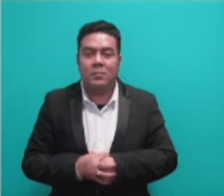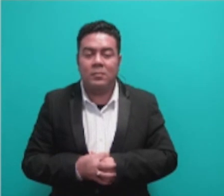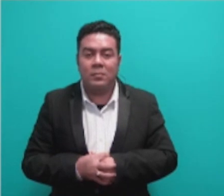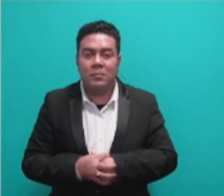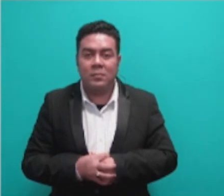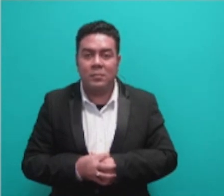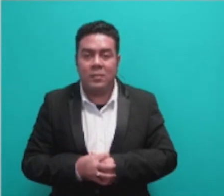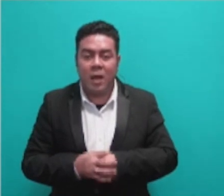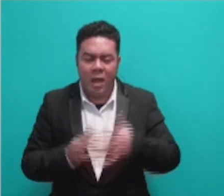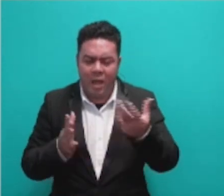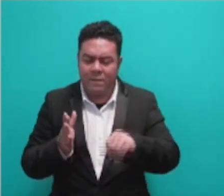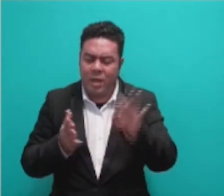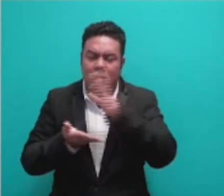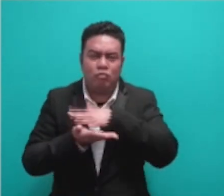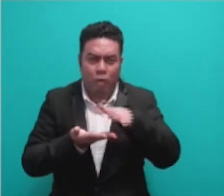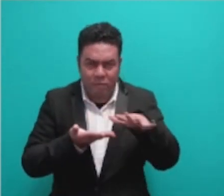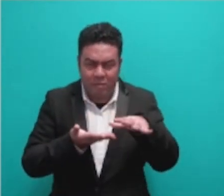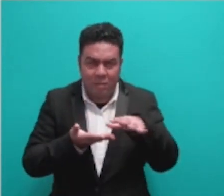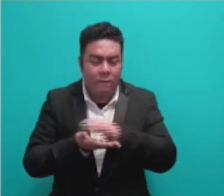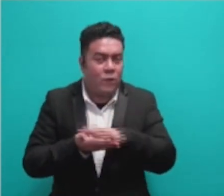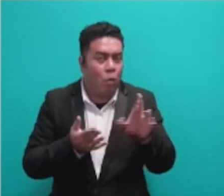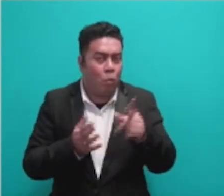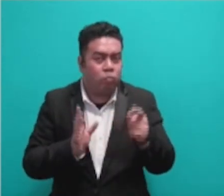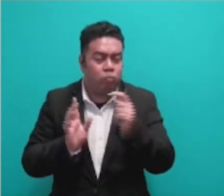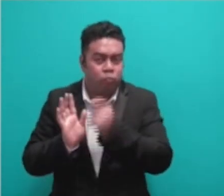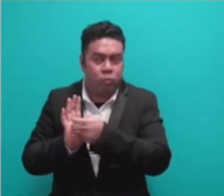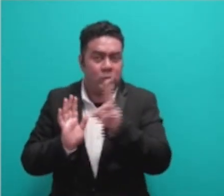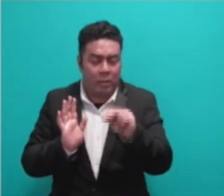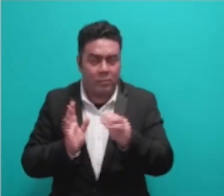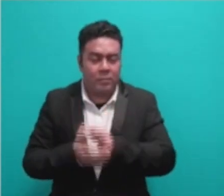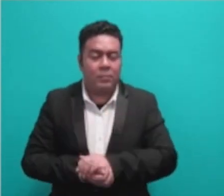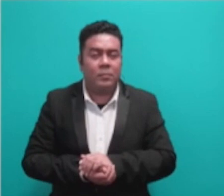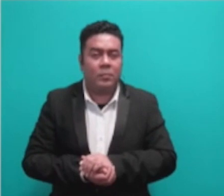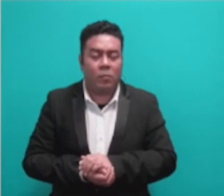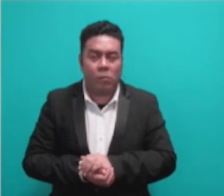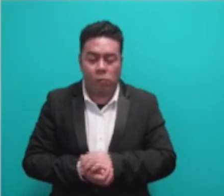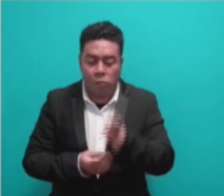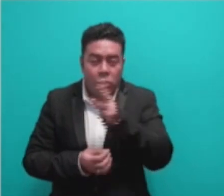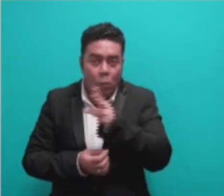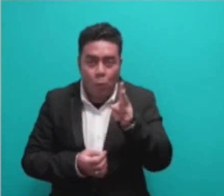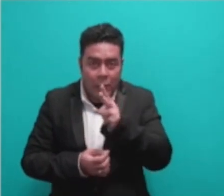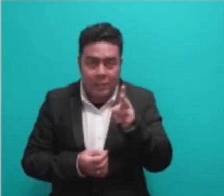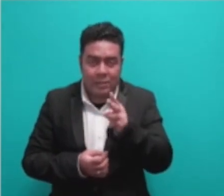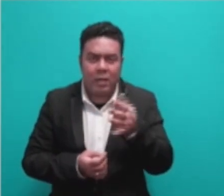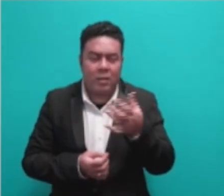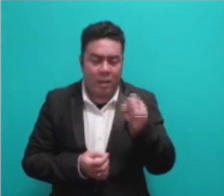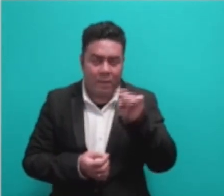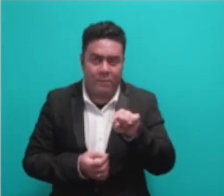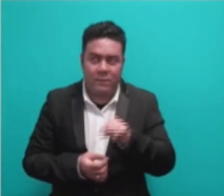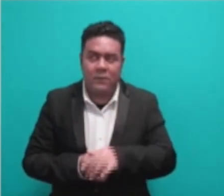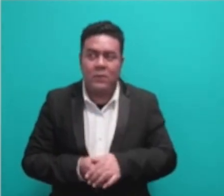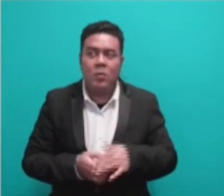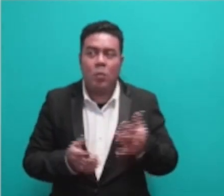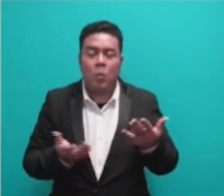there's a poor drafting done in terms of the word that is there, where